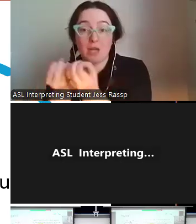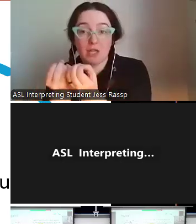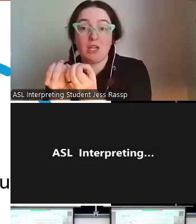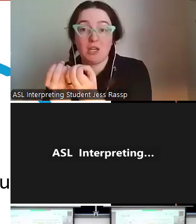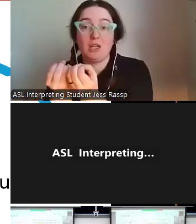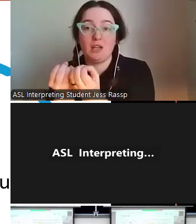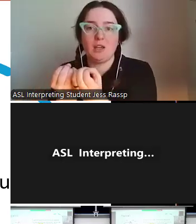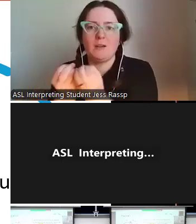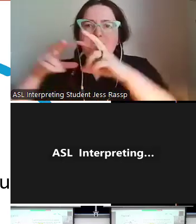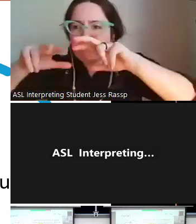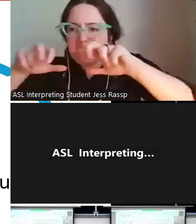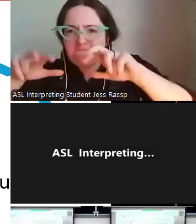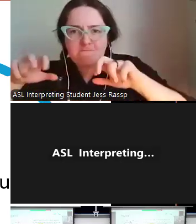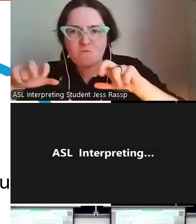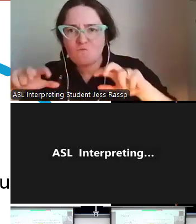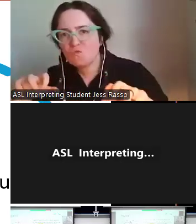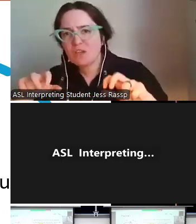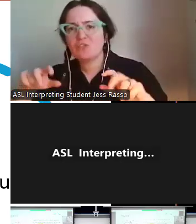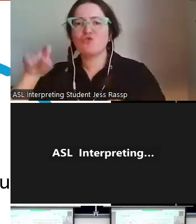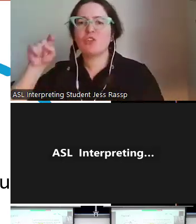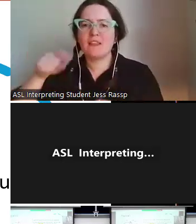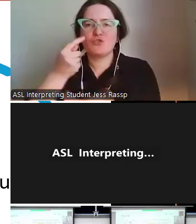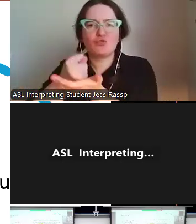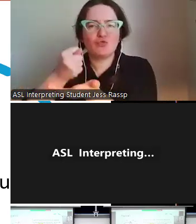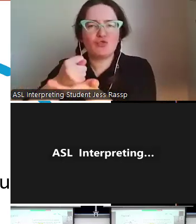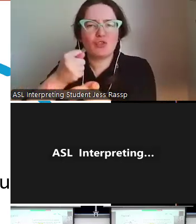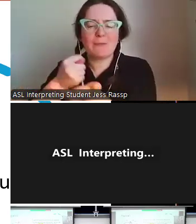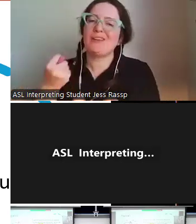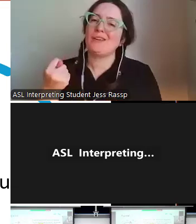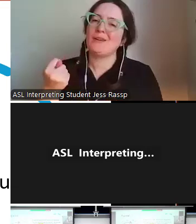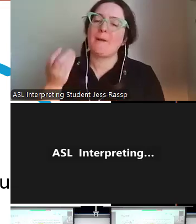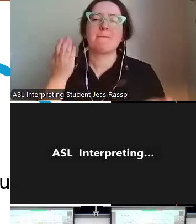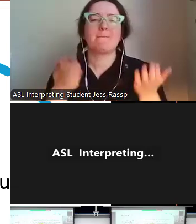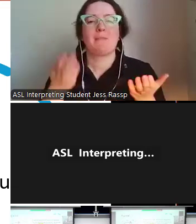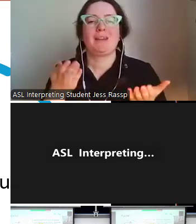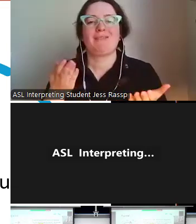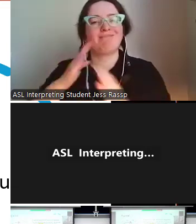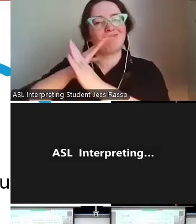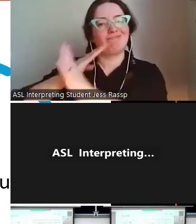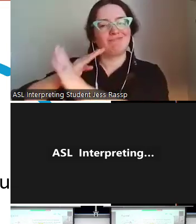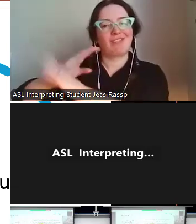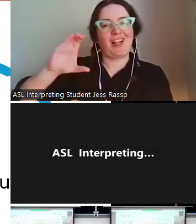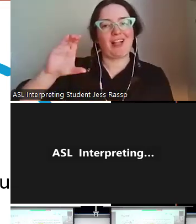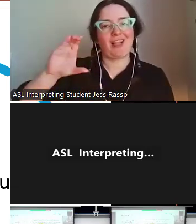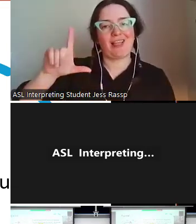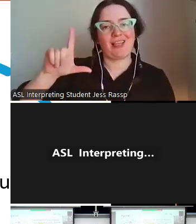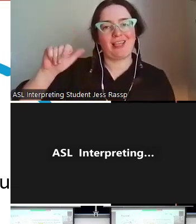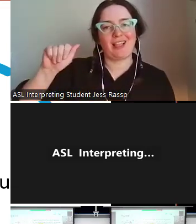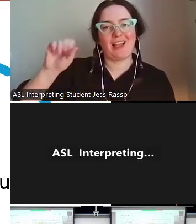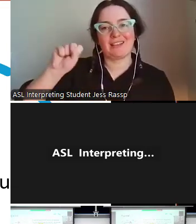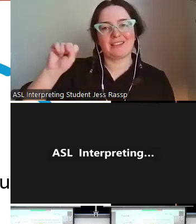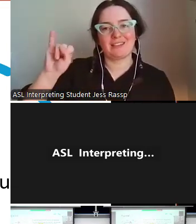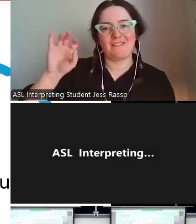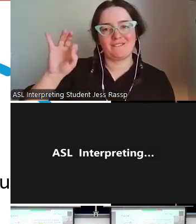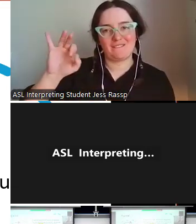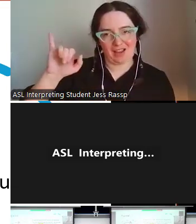probably classified right now. If anybody's searching for that, that's the issue. That sucks. I know, but it shouldn't